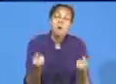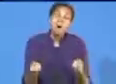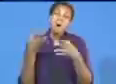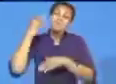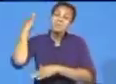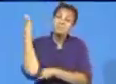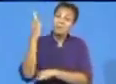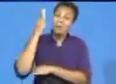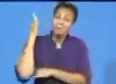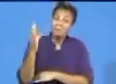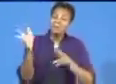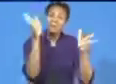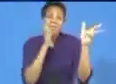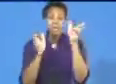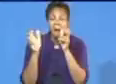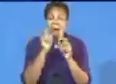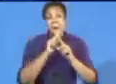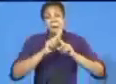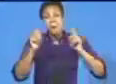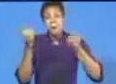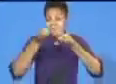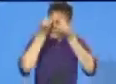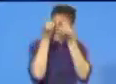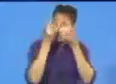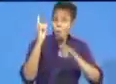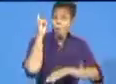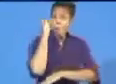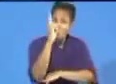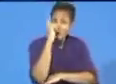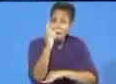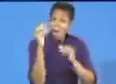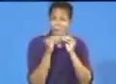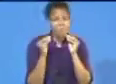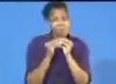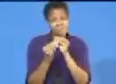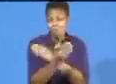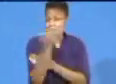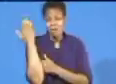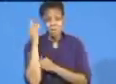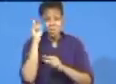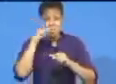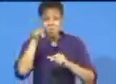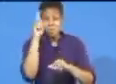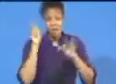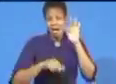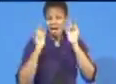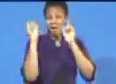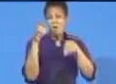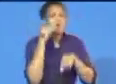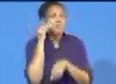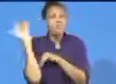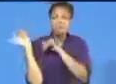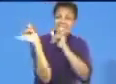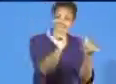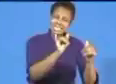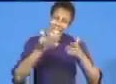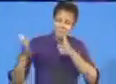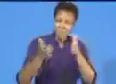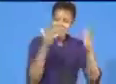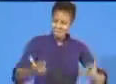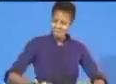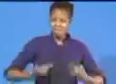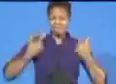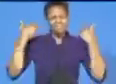sermons you've heard, but I bring you one more this morning. You can't go home the same way you're living